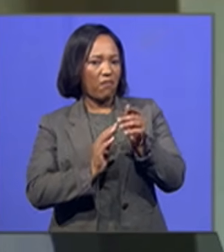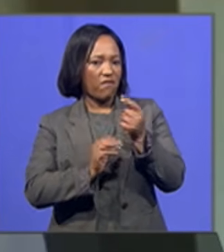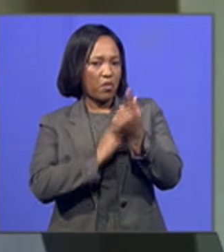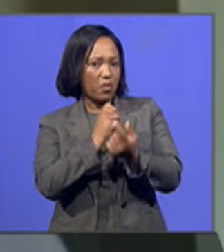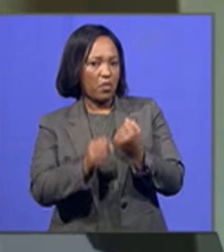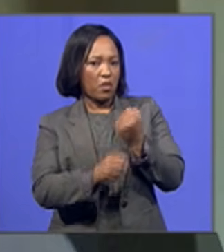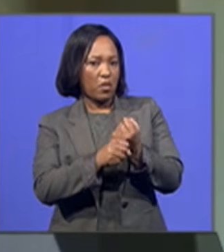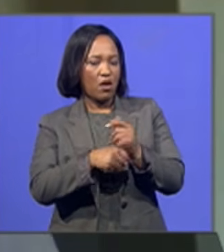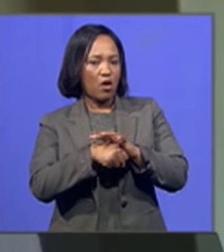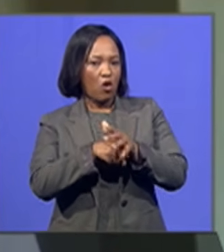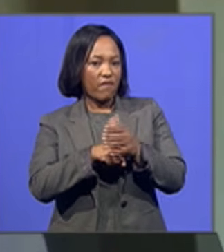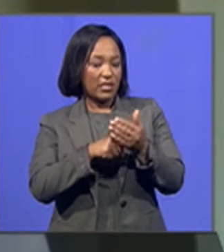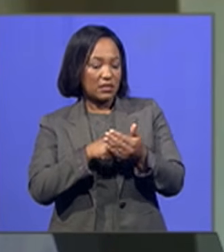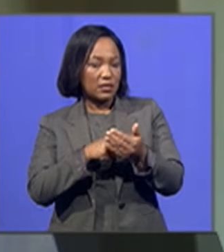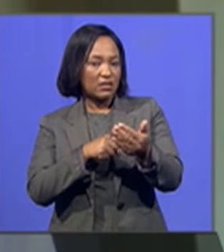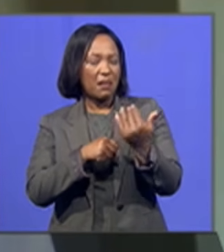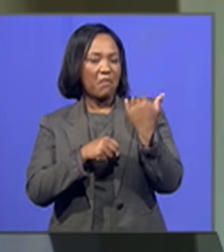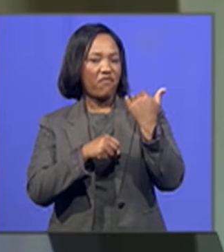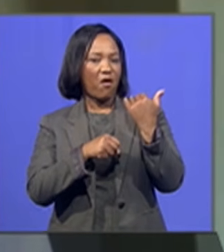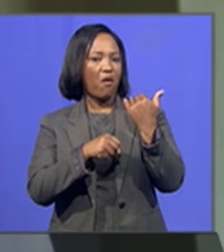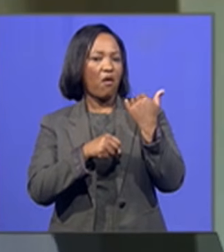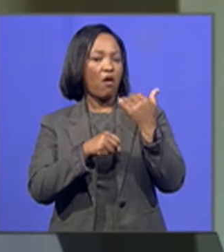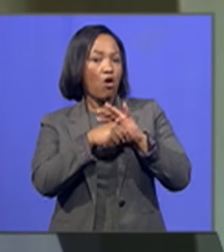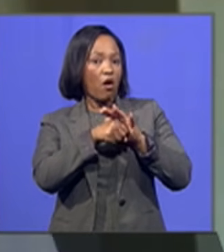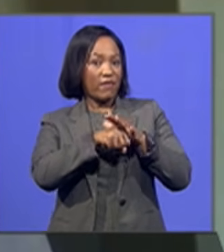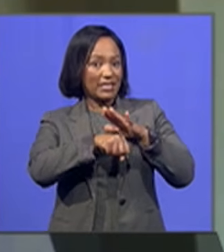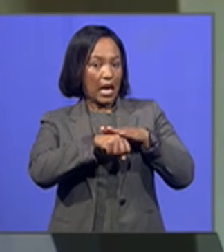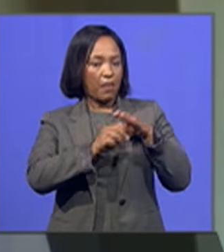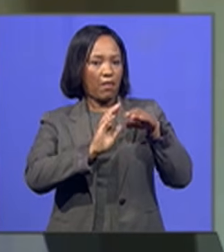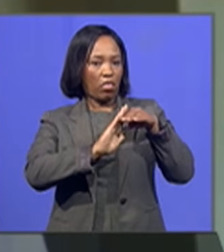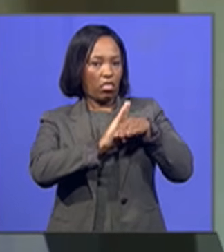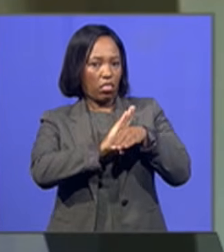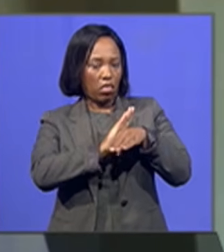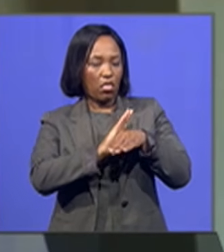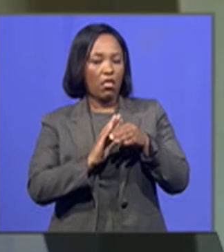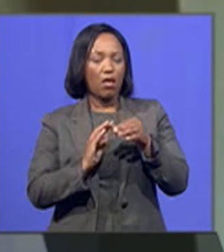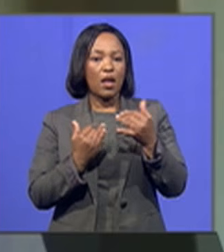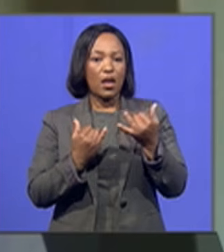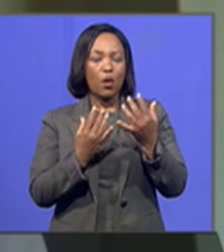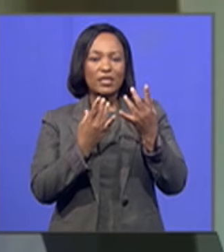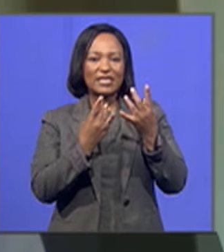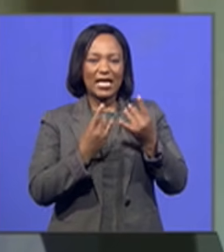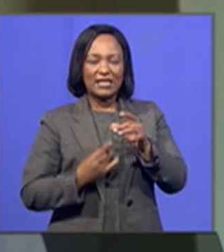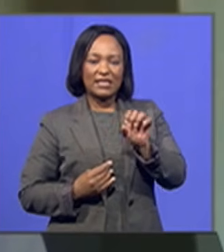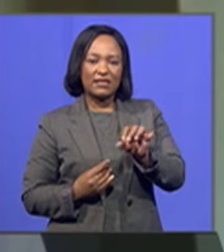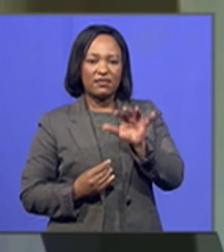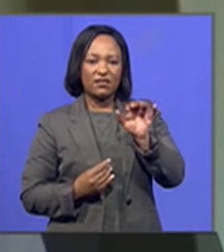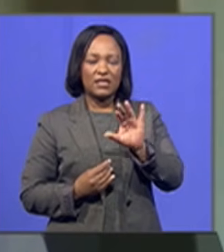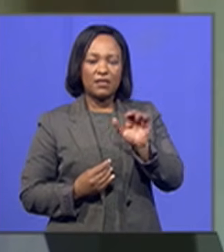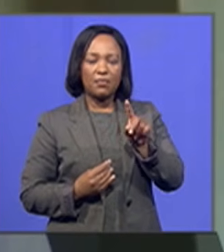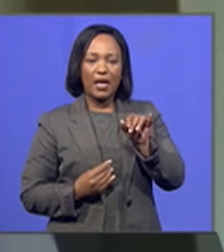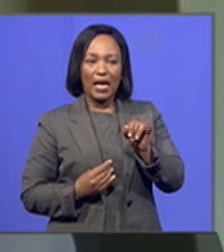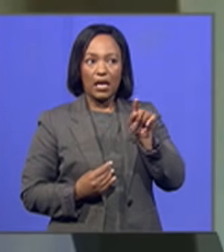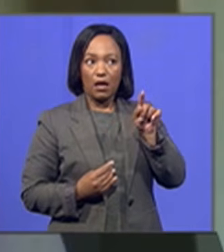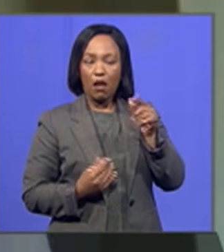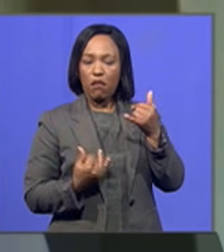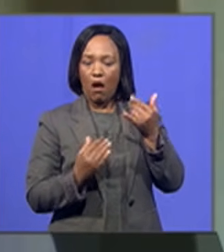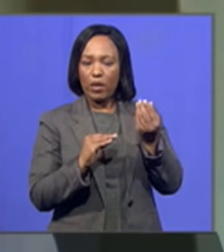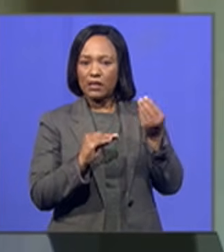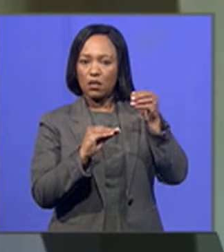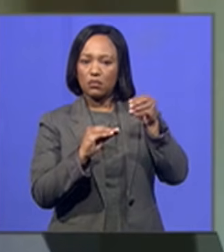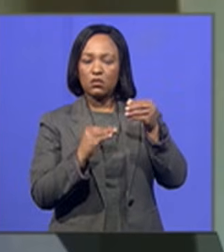out of COVID. It reached a very low point in COVID. And if one looks at Stats SA's CPI for rentals, the inflation rate got to around